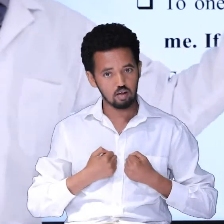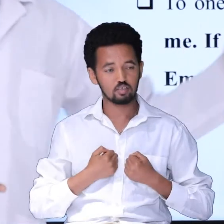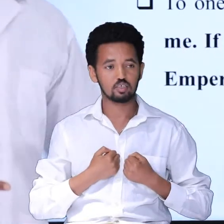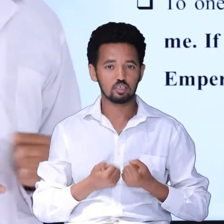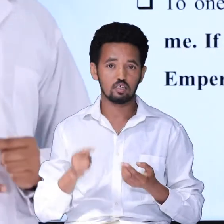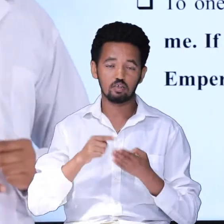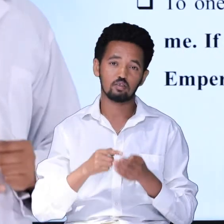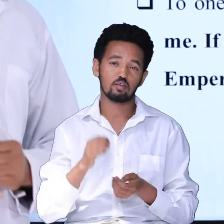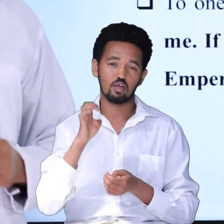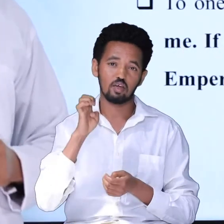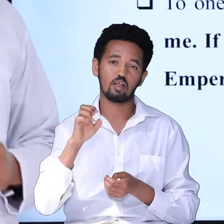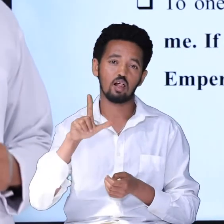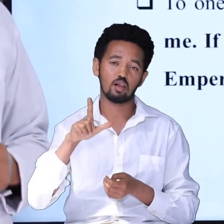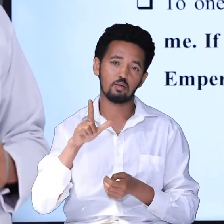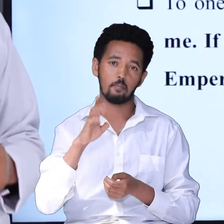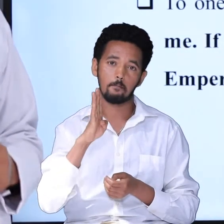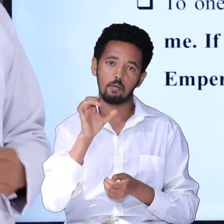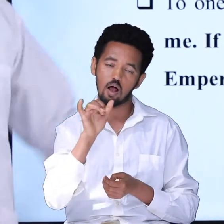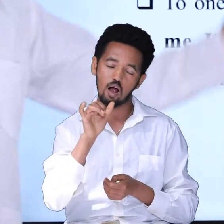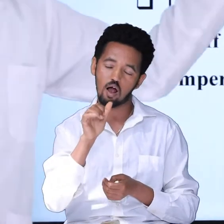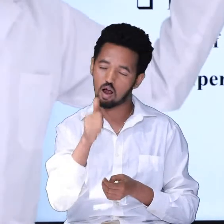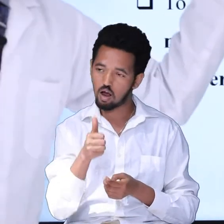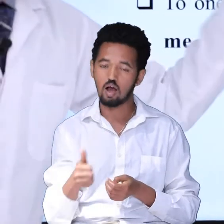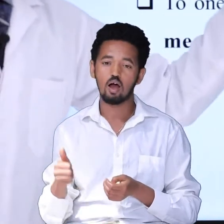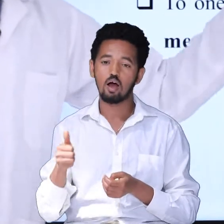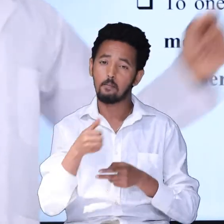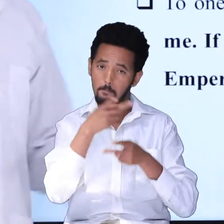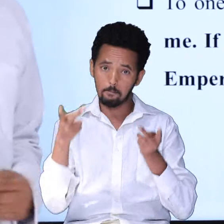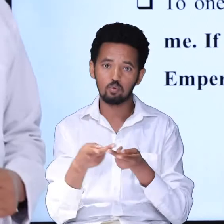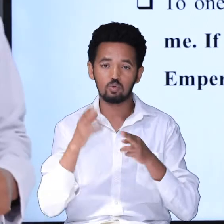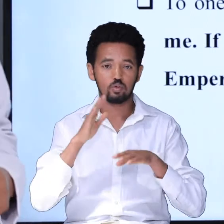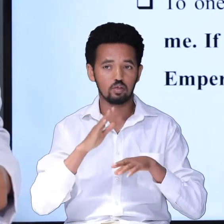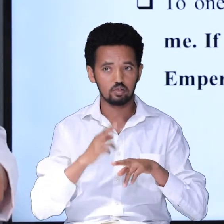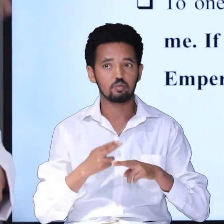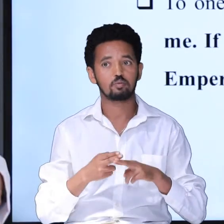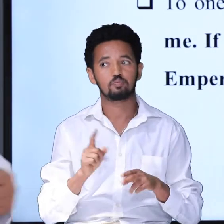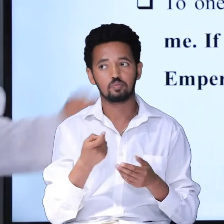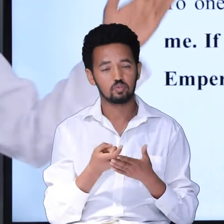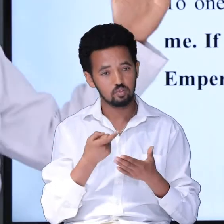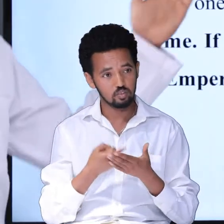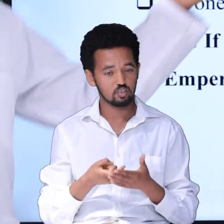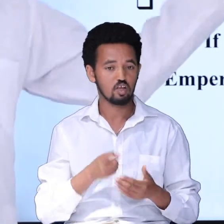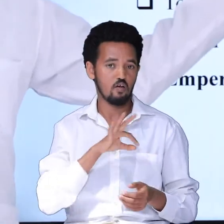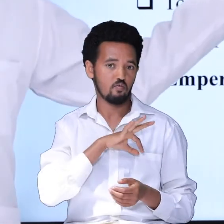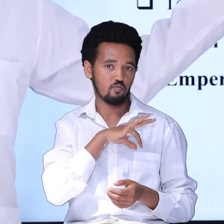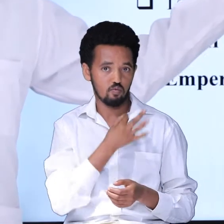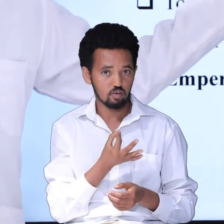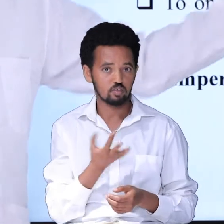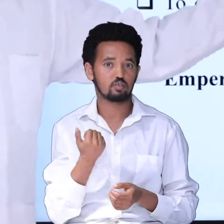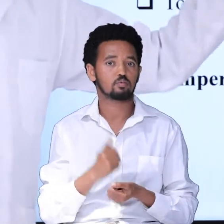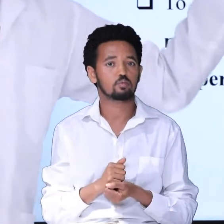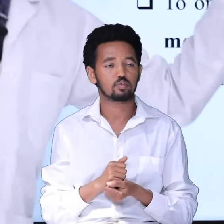from Elba. He escaped from Elba and he was in France. He was marching on